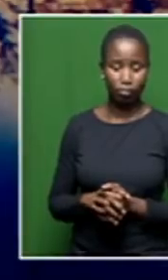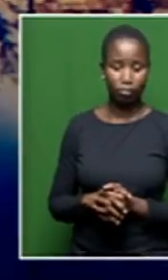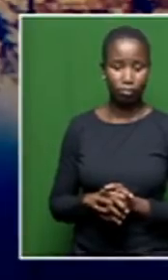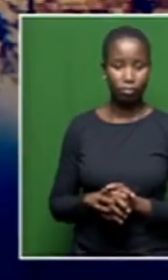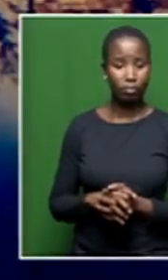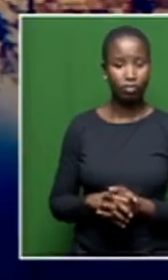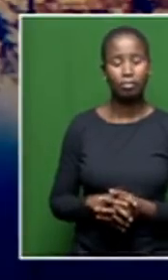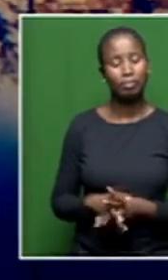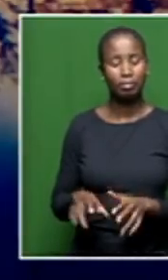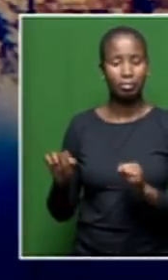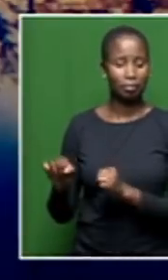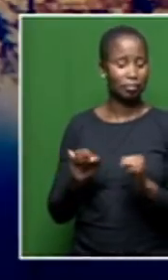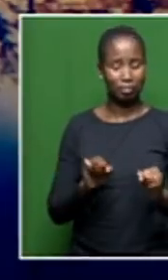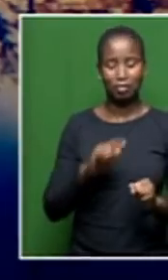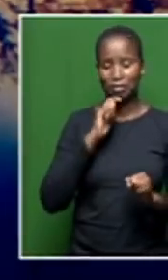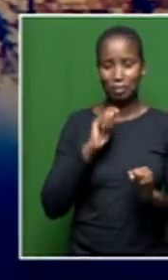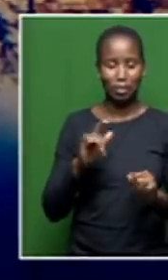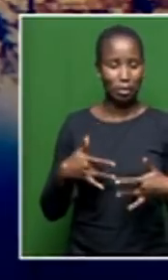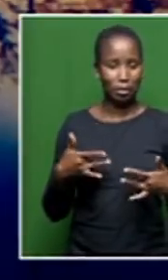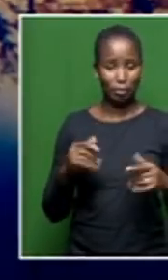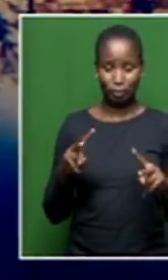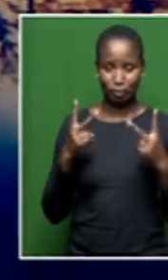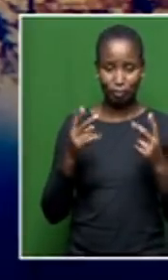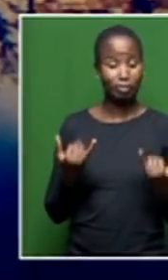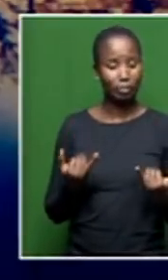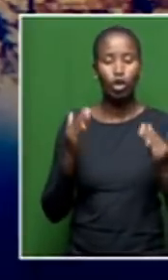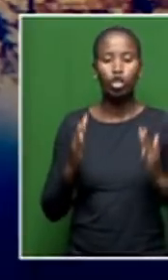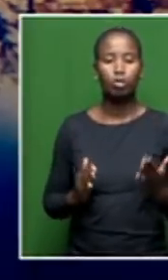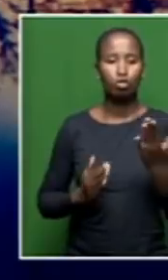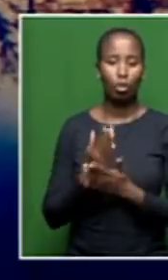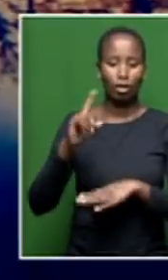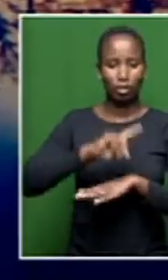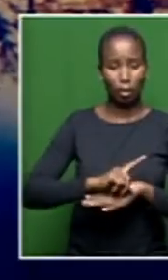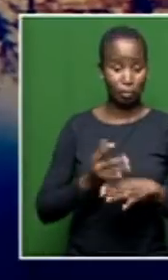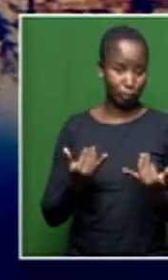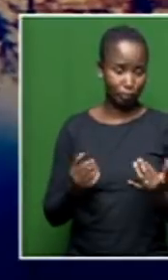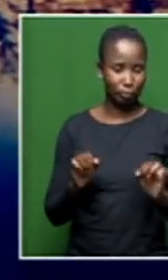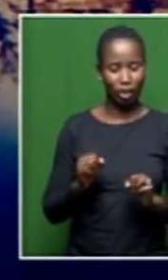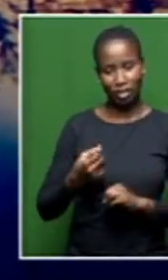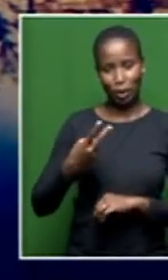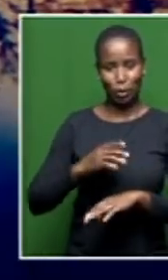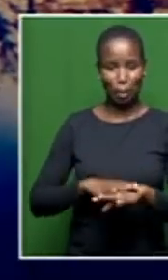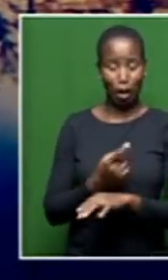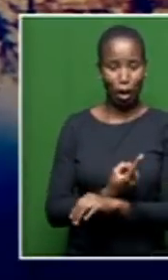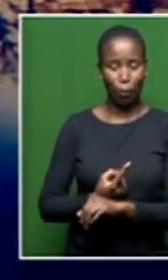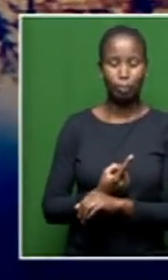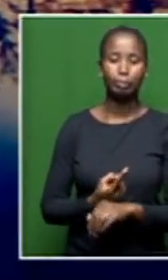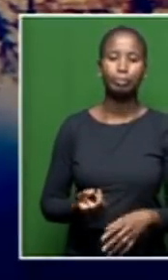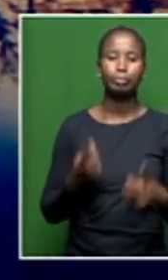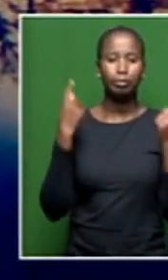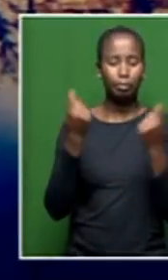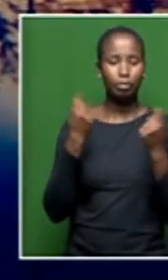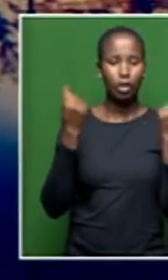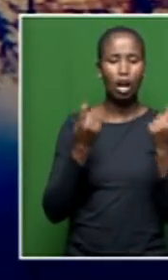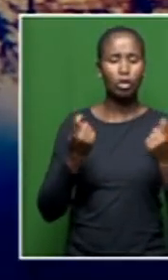Well, thanks for being with us here on Morning Live on this Human Rights Day edition of the show. And of course, commemorating Sharpeville